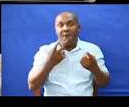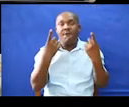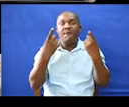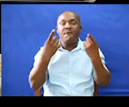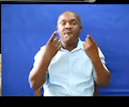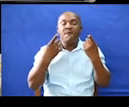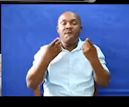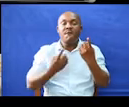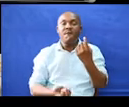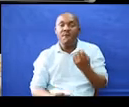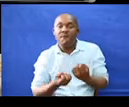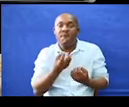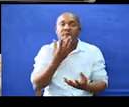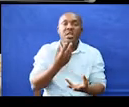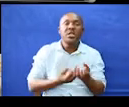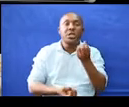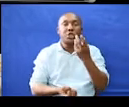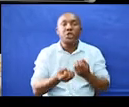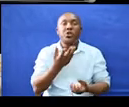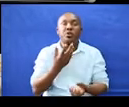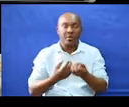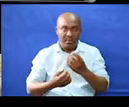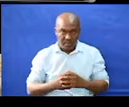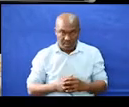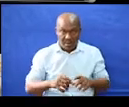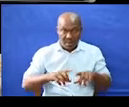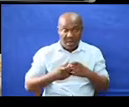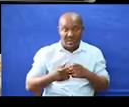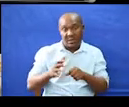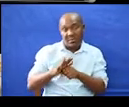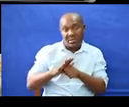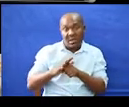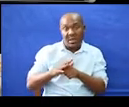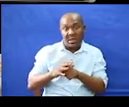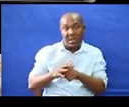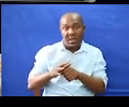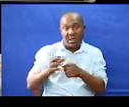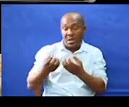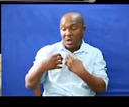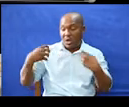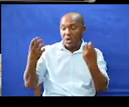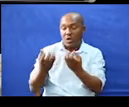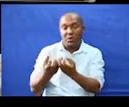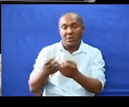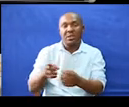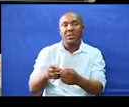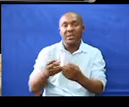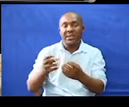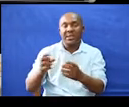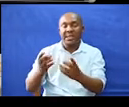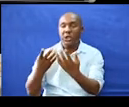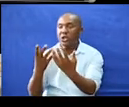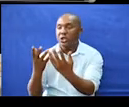more interested group of vegetation was the shrubs, because it is easy for